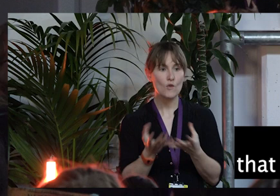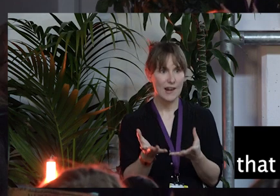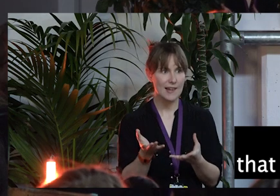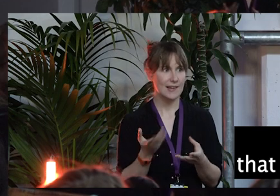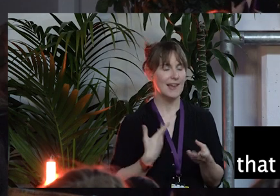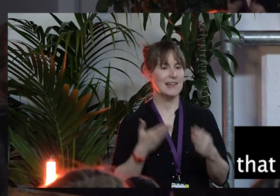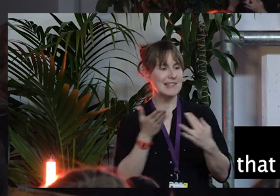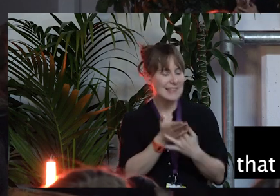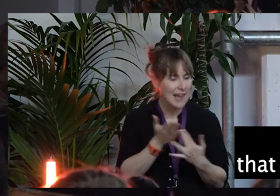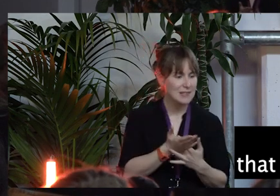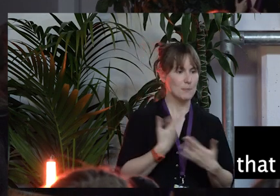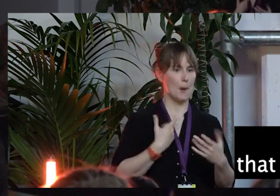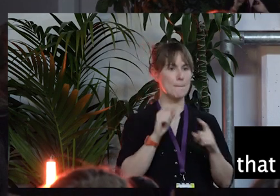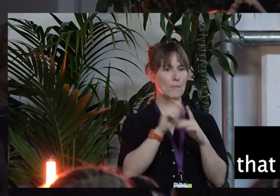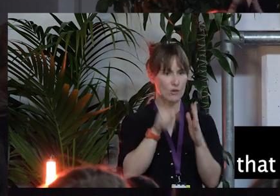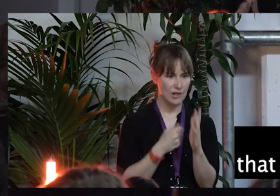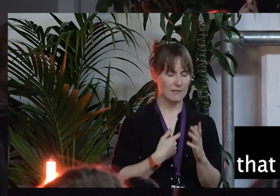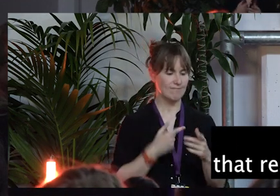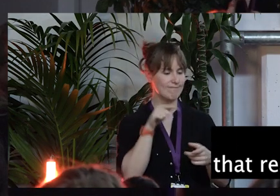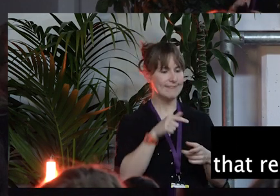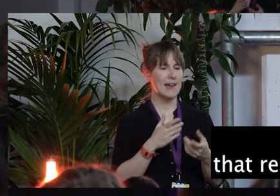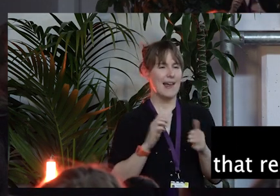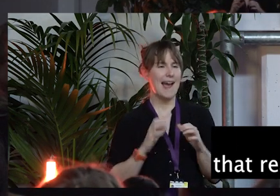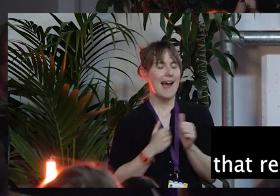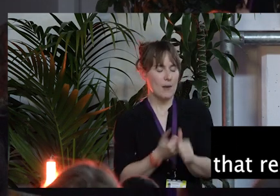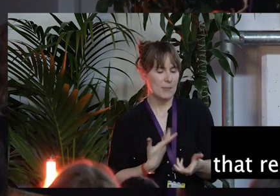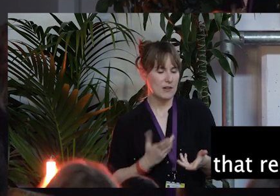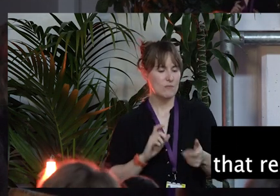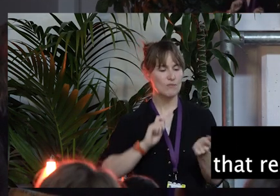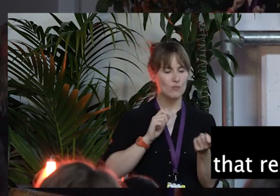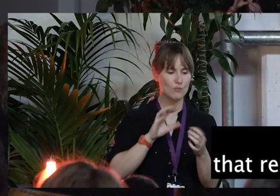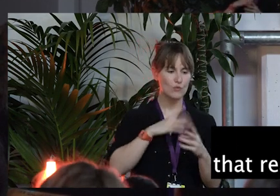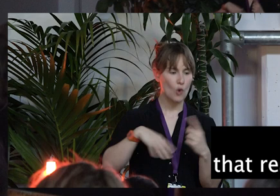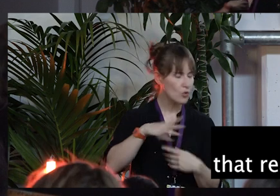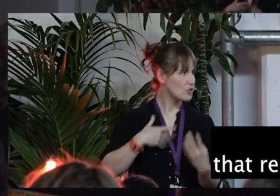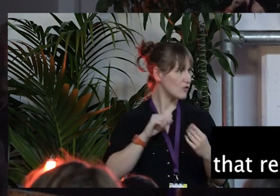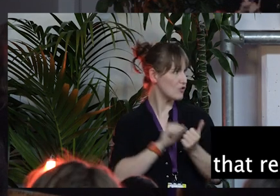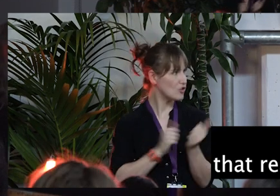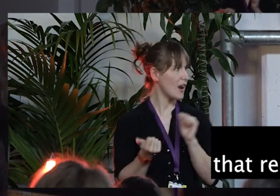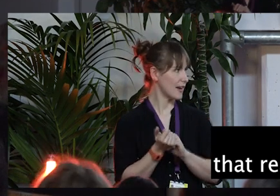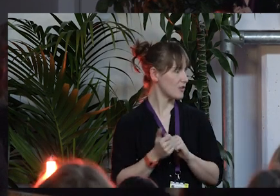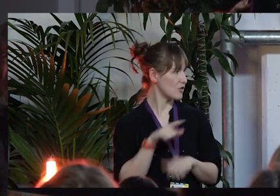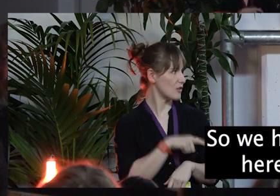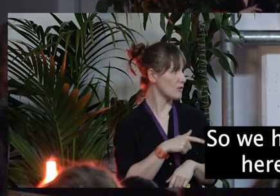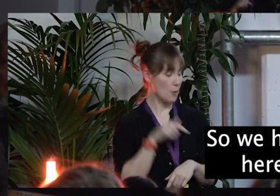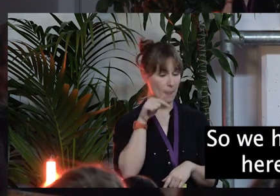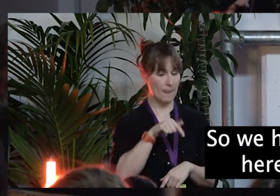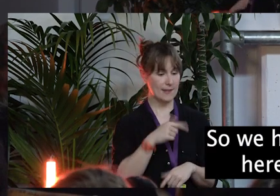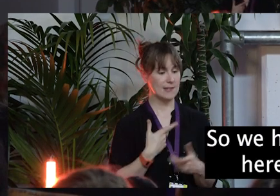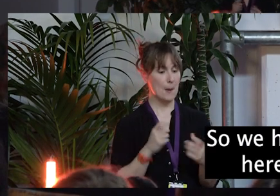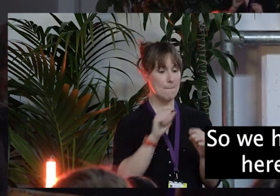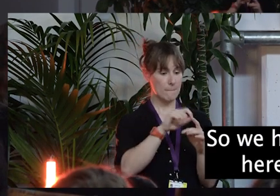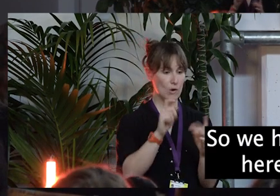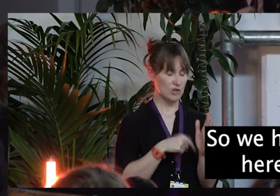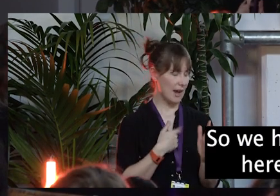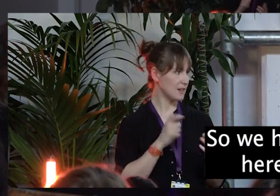that look at creating social change. And pollinations was a project that really was born from two concerns. So we had